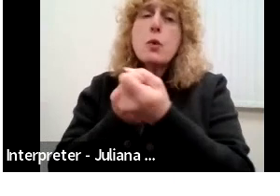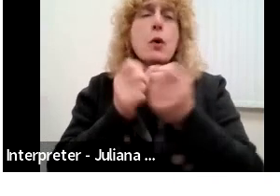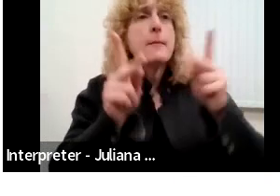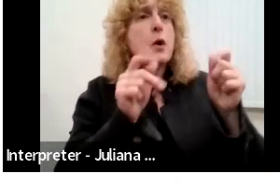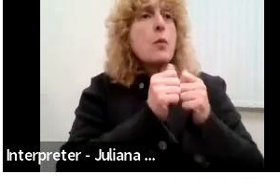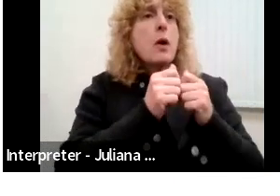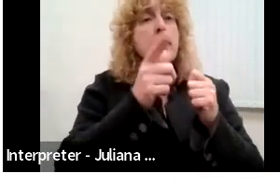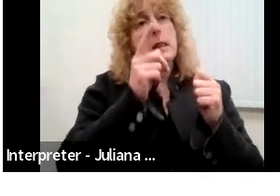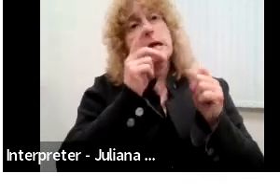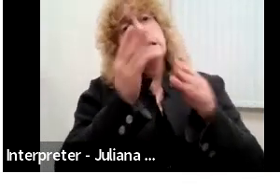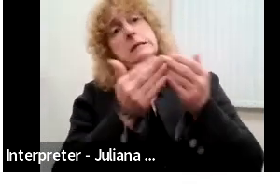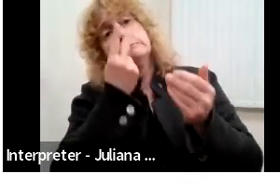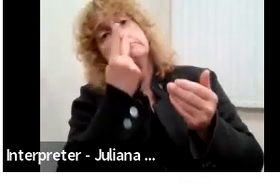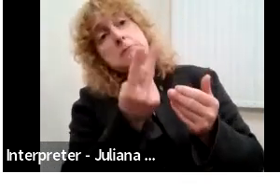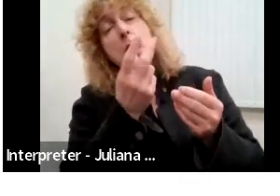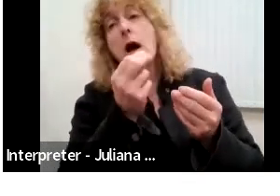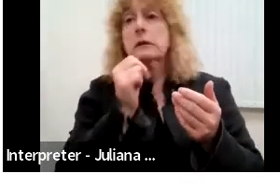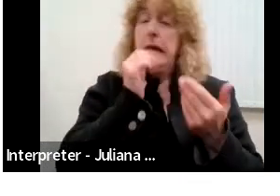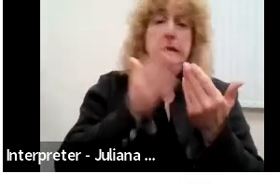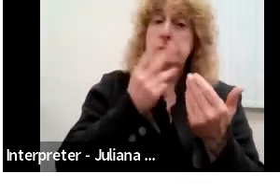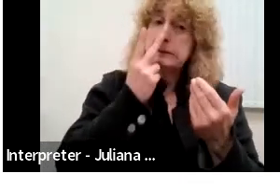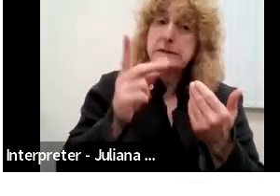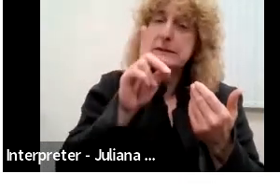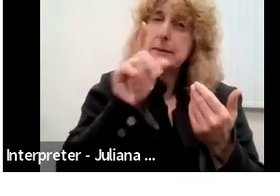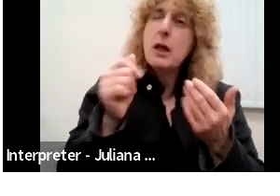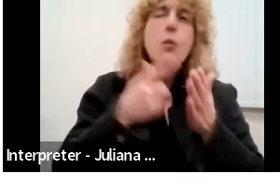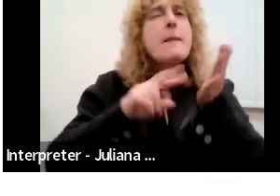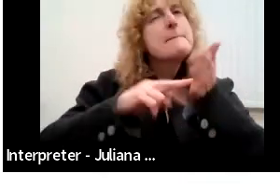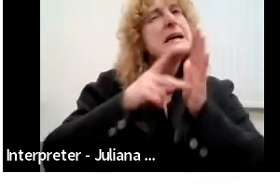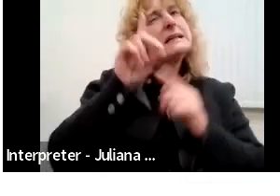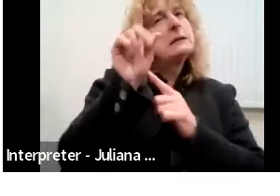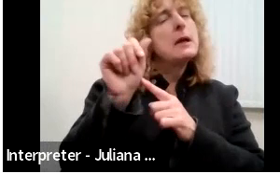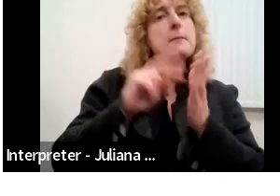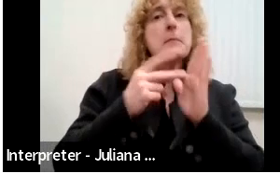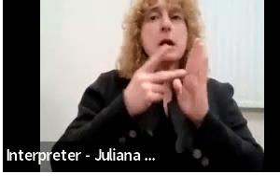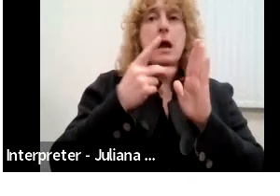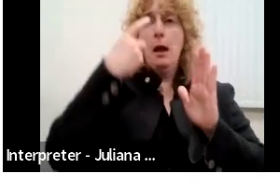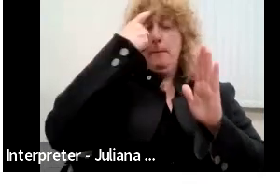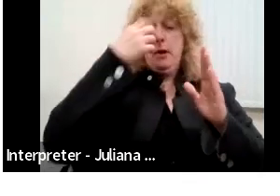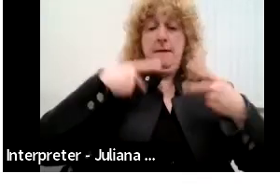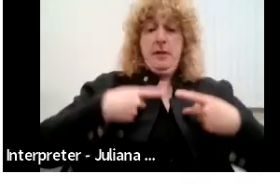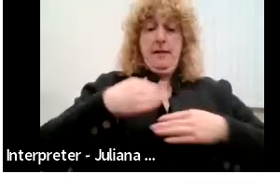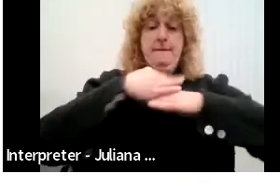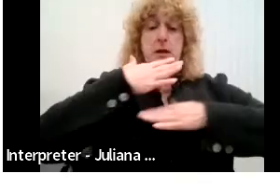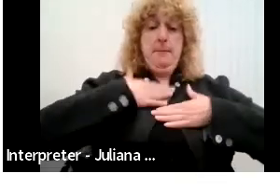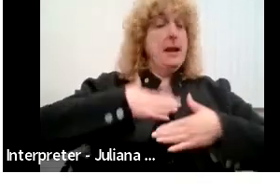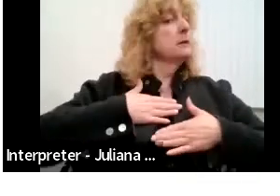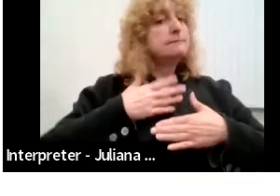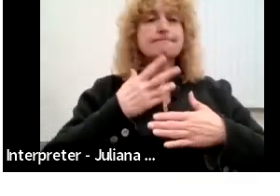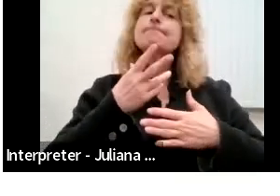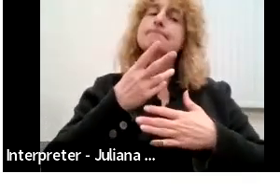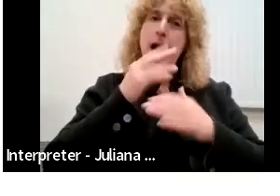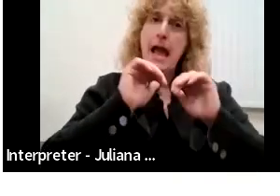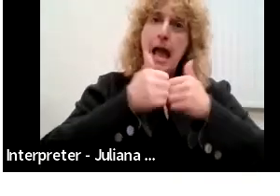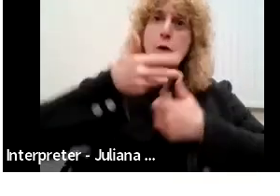and non-apparent disabilities. And disability is more than the mental and physical effects on the body. It is both how